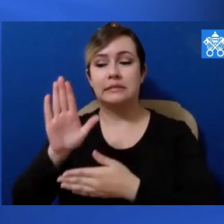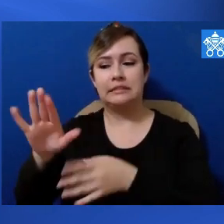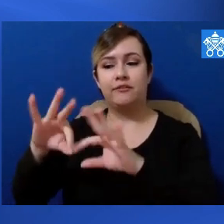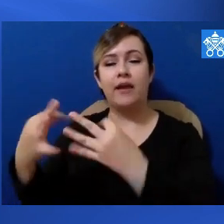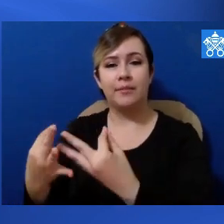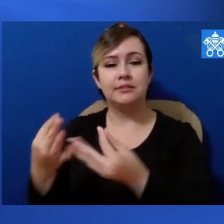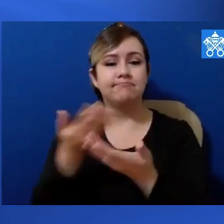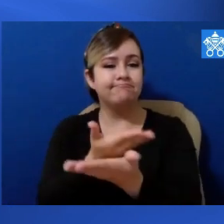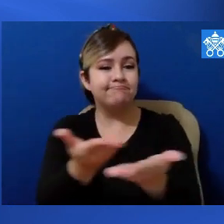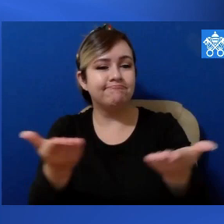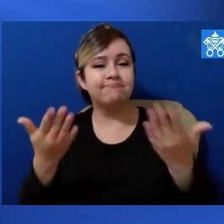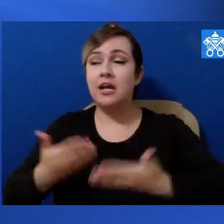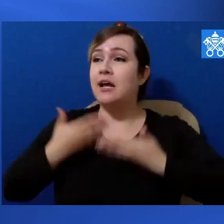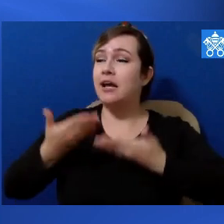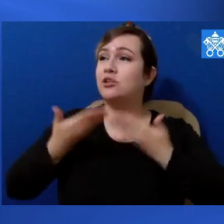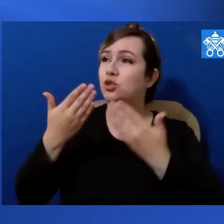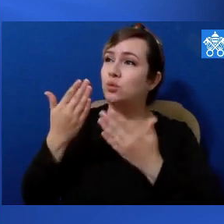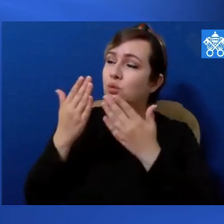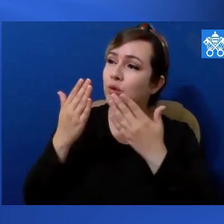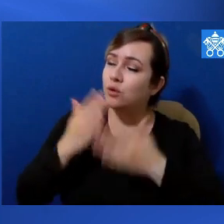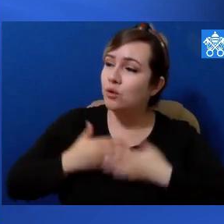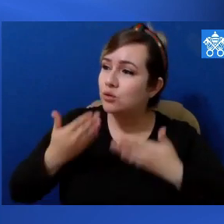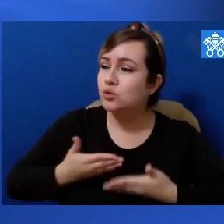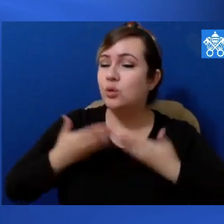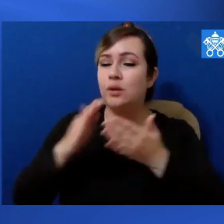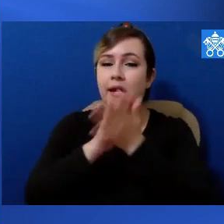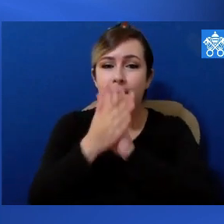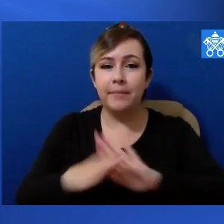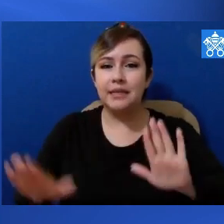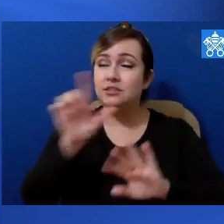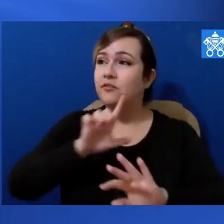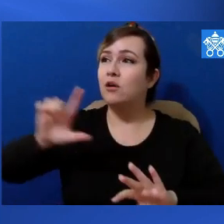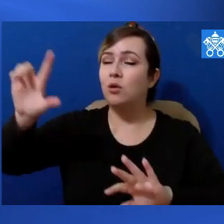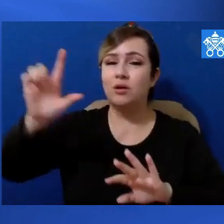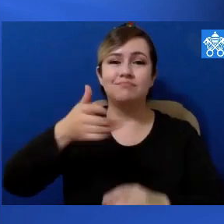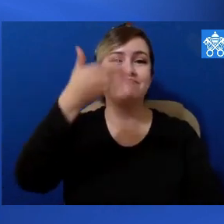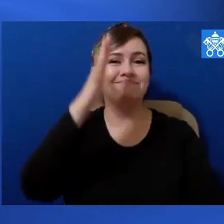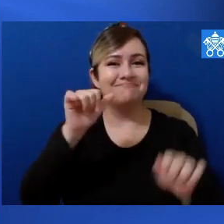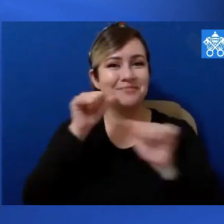Upon all of you, I invoke the joy and peace of our Lord. God bless you.